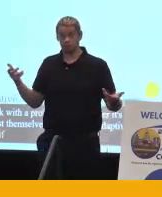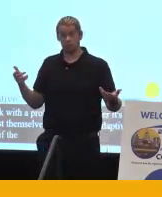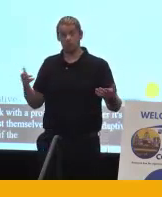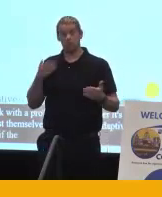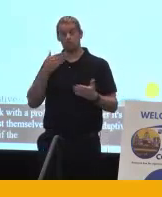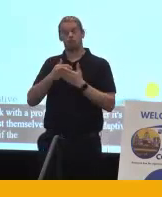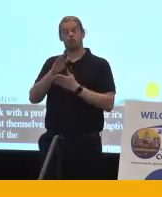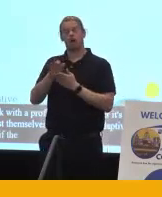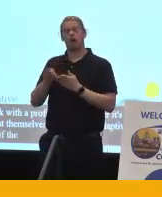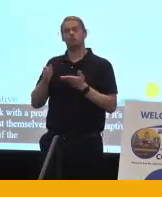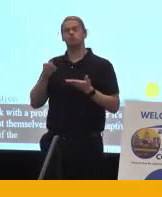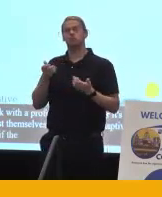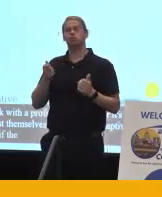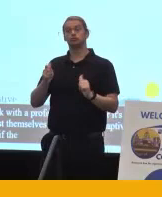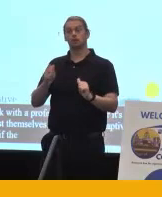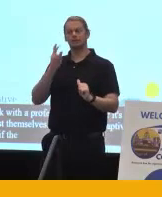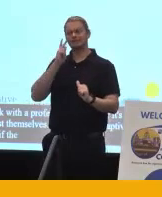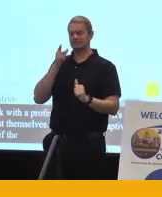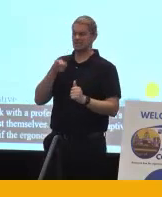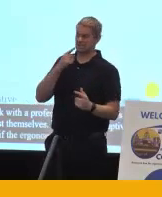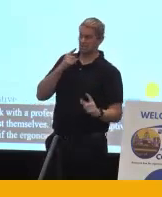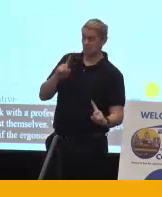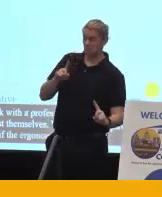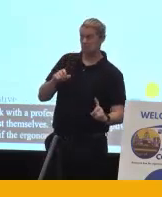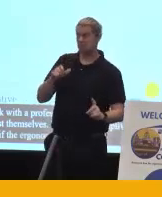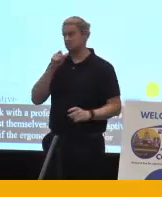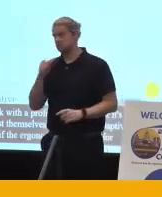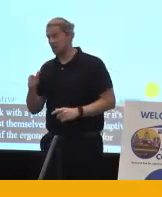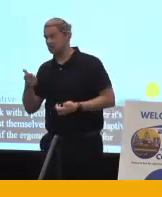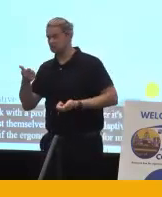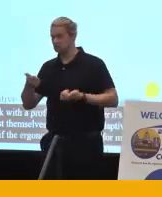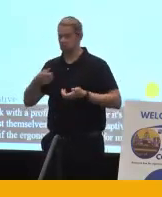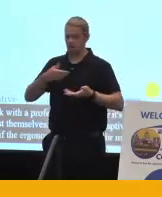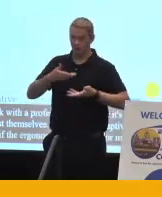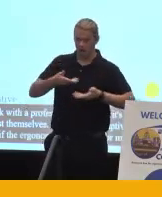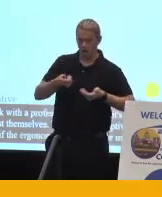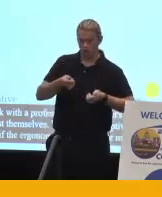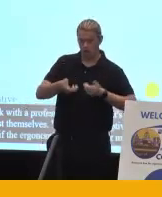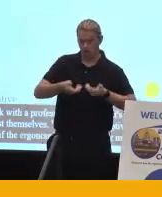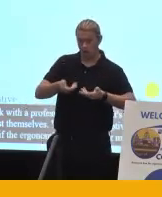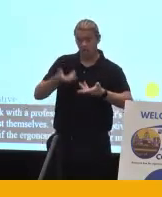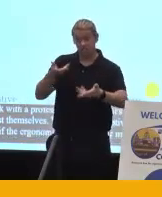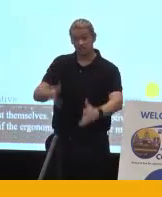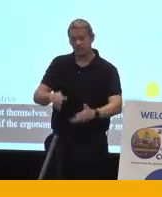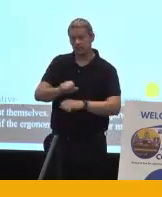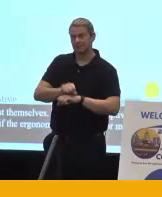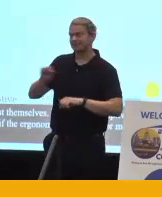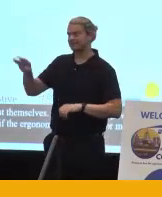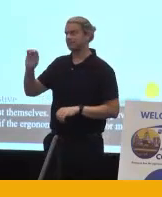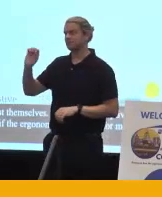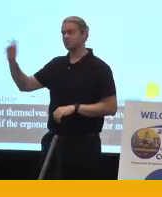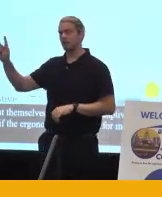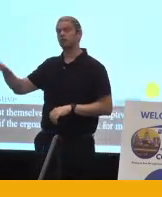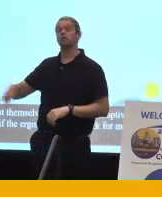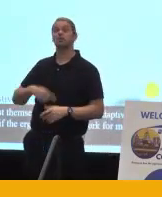out and see, does this work? Will this meet my need? And then they send it back. Their ATRC then is their resource